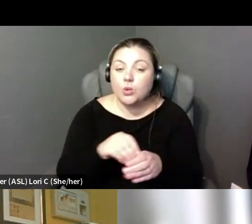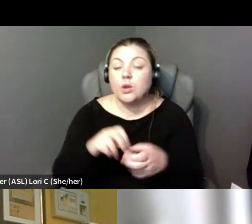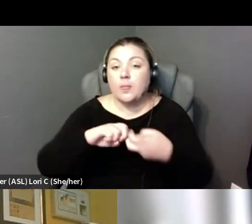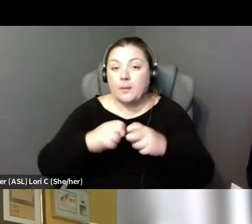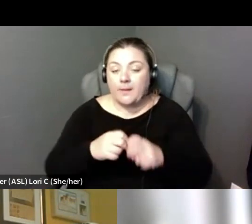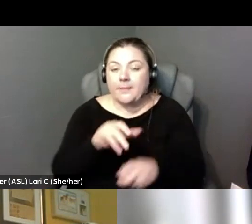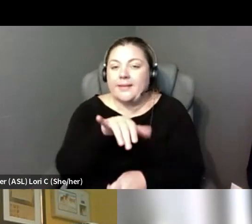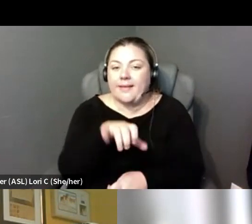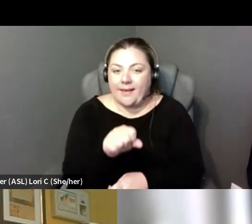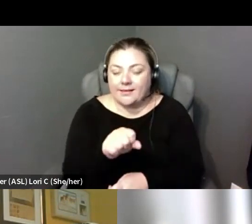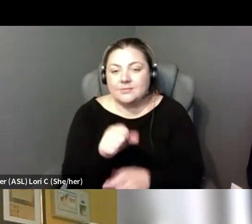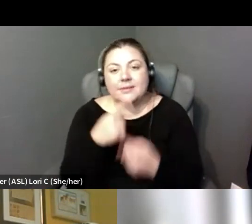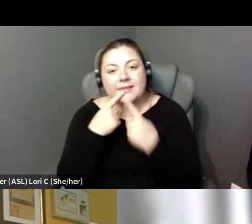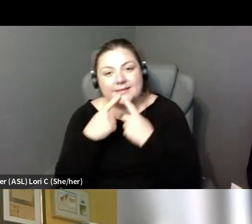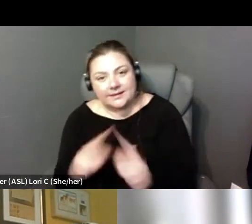highlighting challenges.